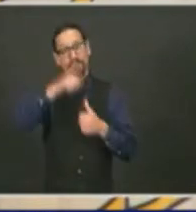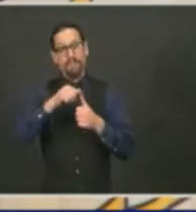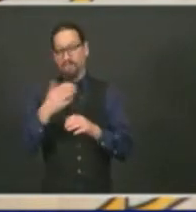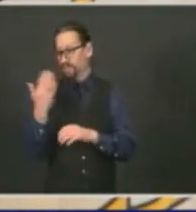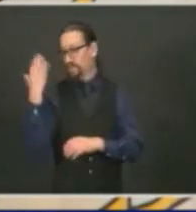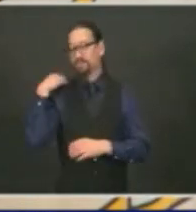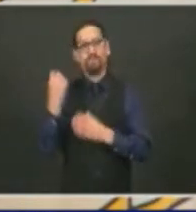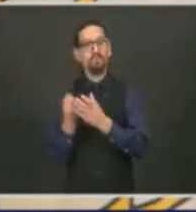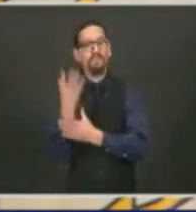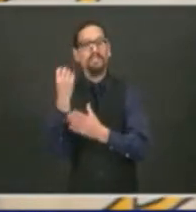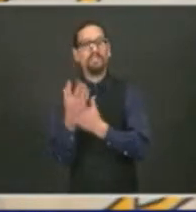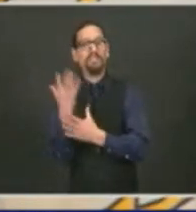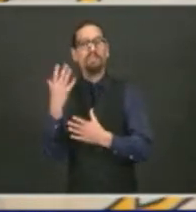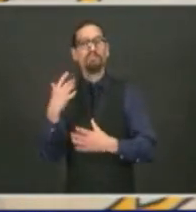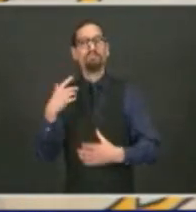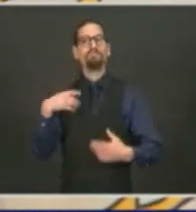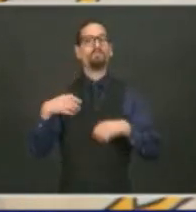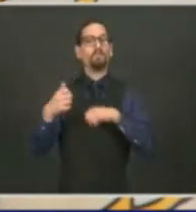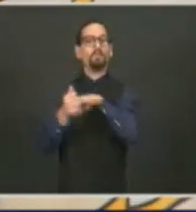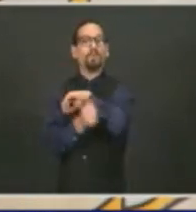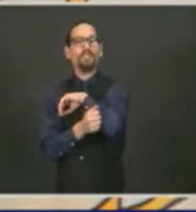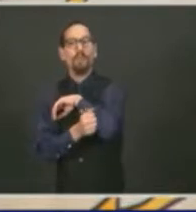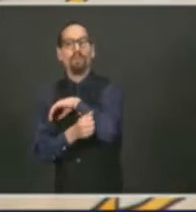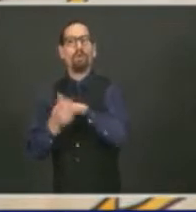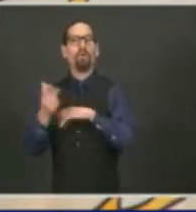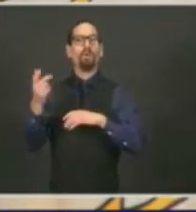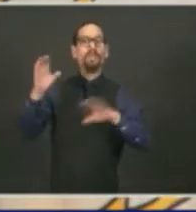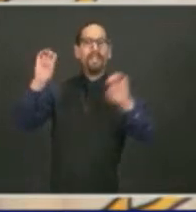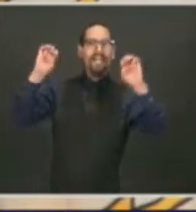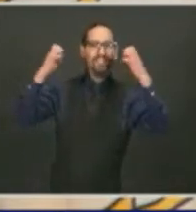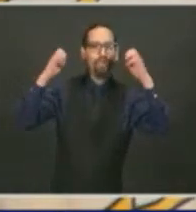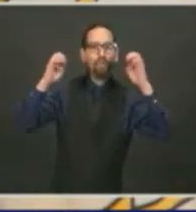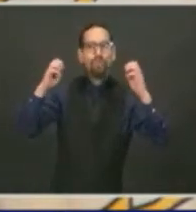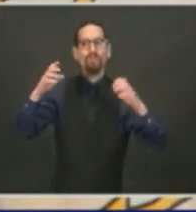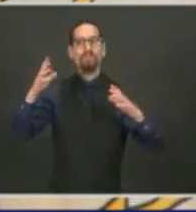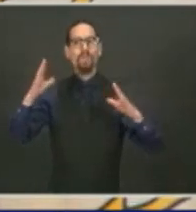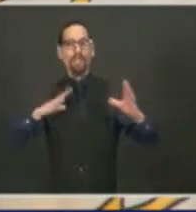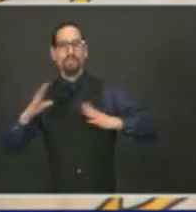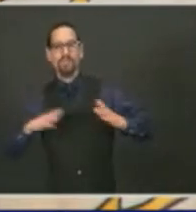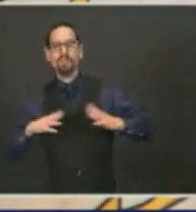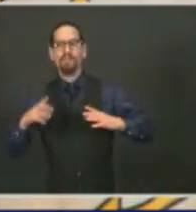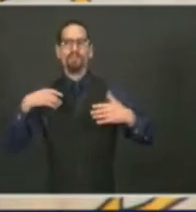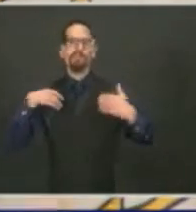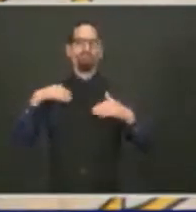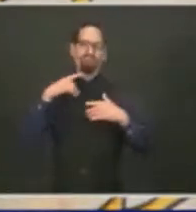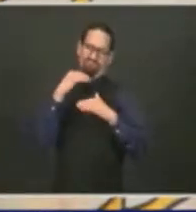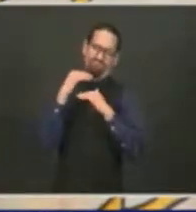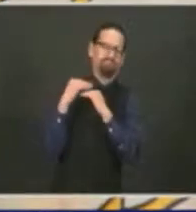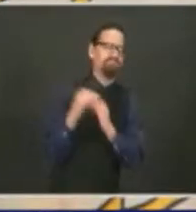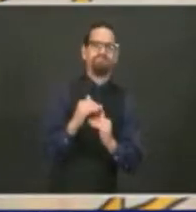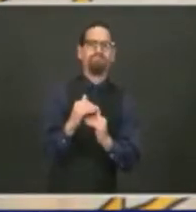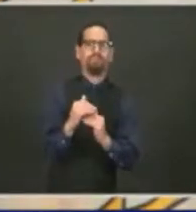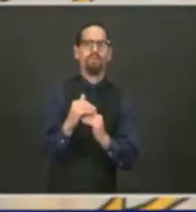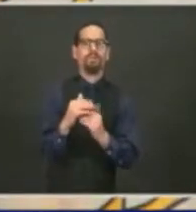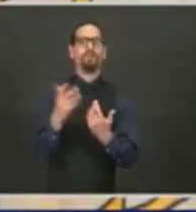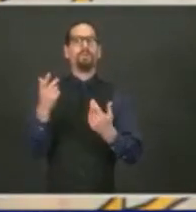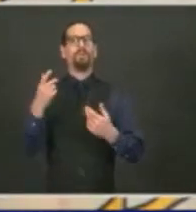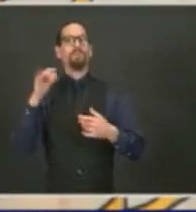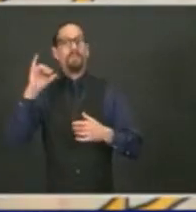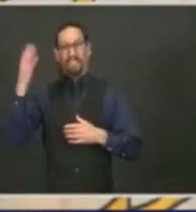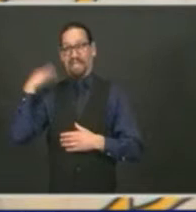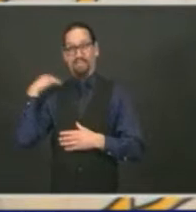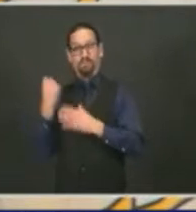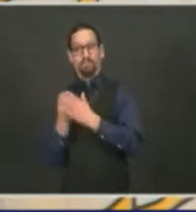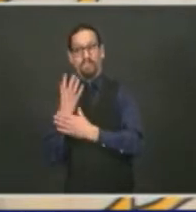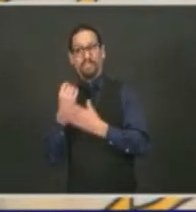Passover and all of our Thanksgiving, all of our holidays. And we had hoped that Christmas would be different, but unfortunately we are where